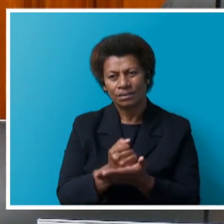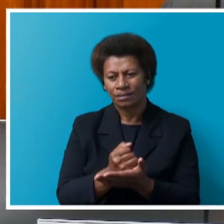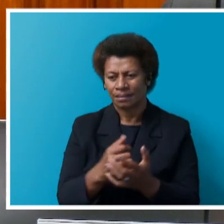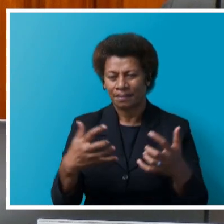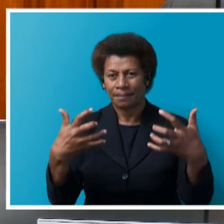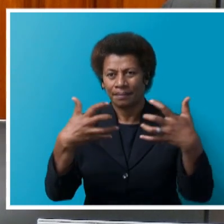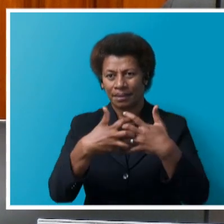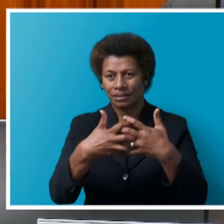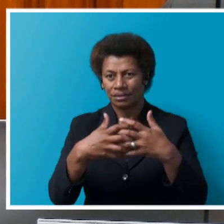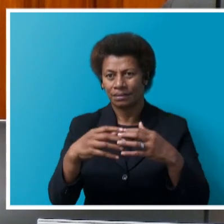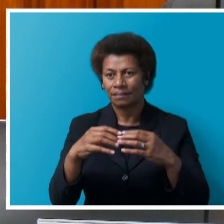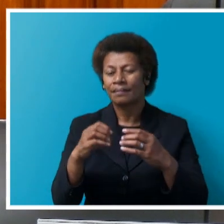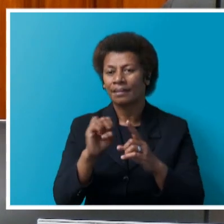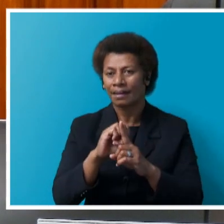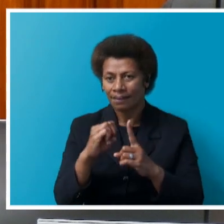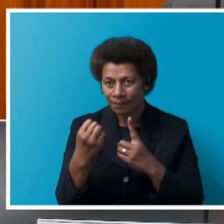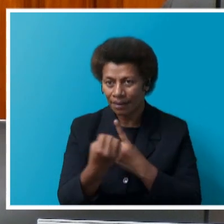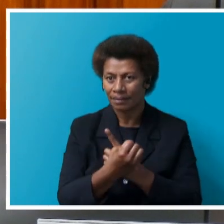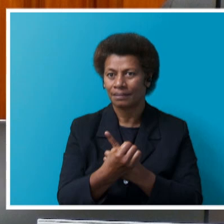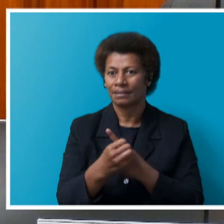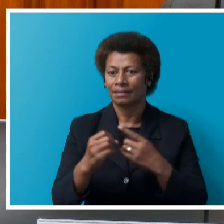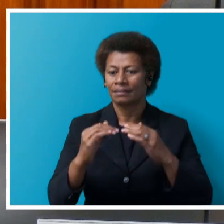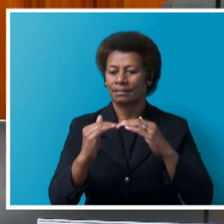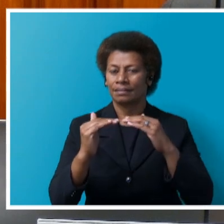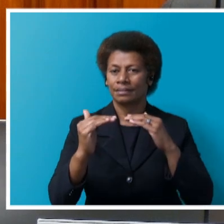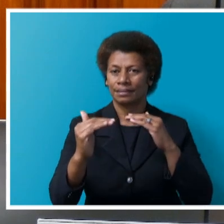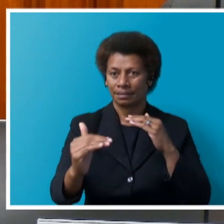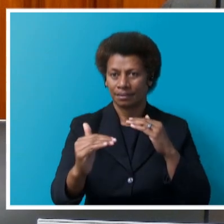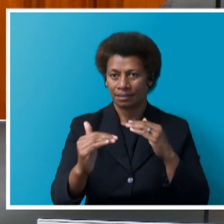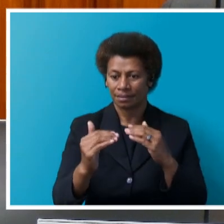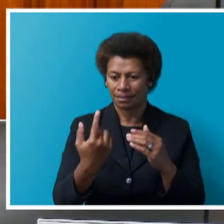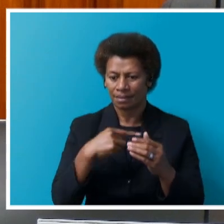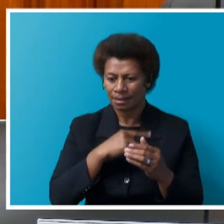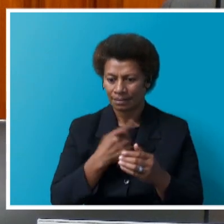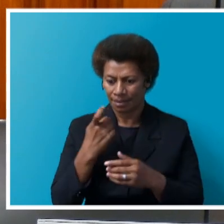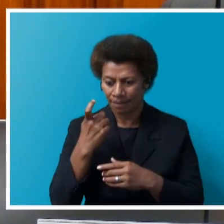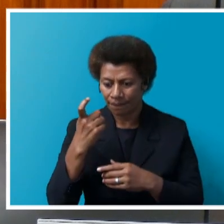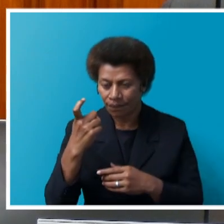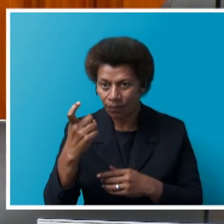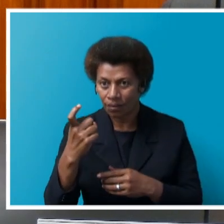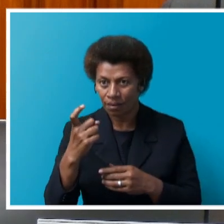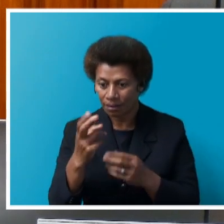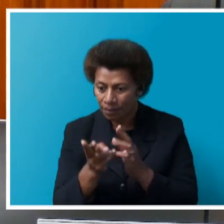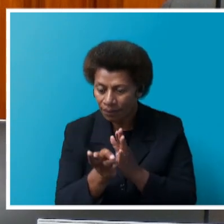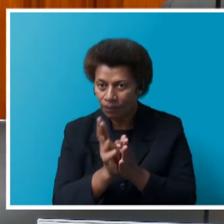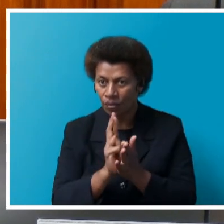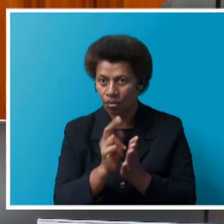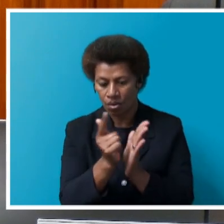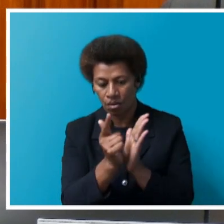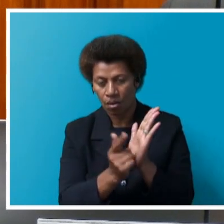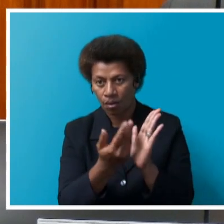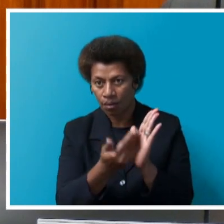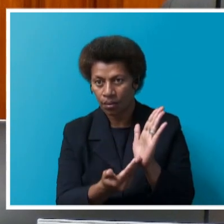environmental sustainability. We are working diligently to revise our environmental laws and regulations. To improve the efficiency